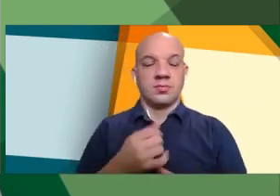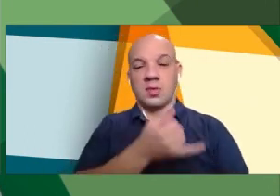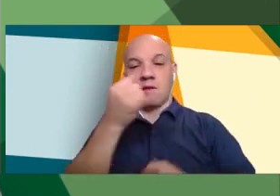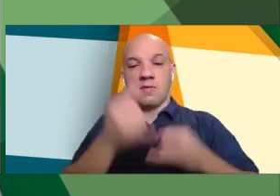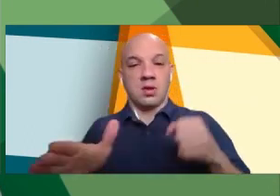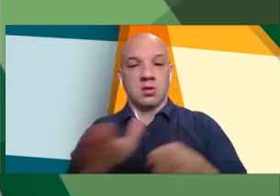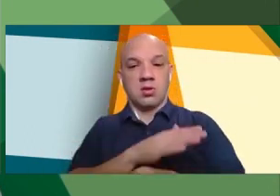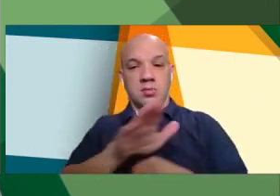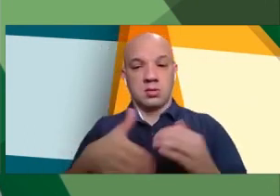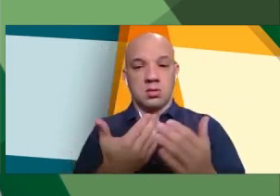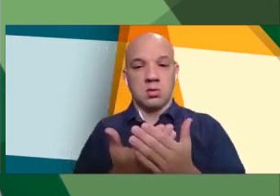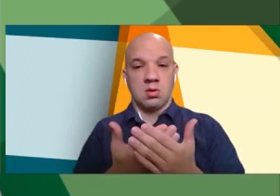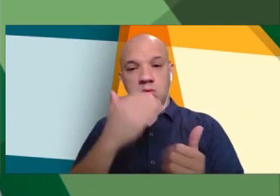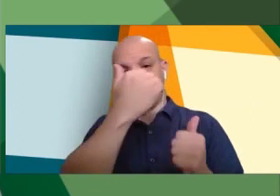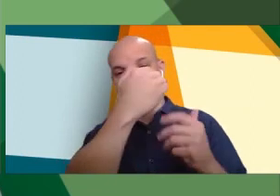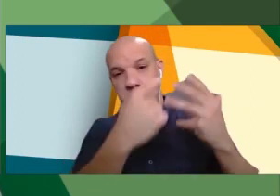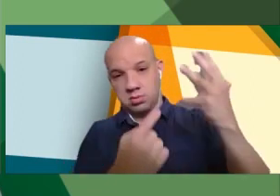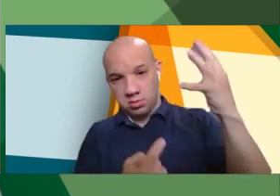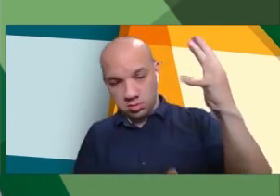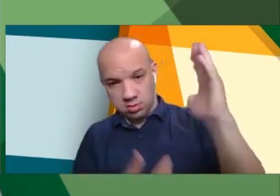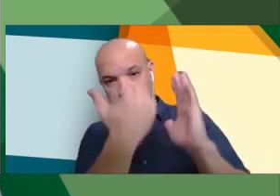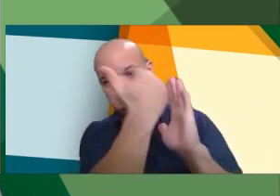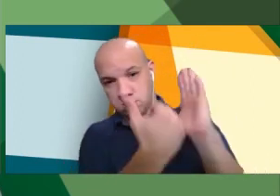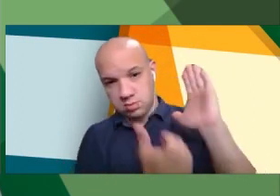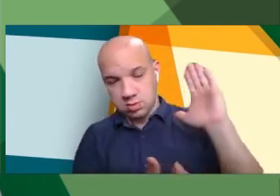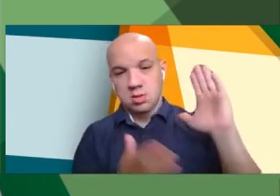complete that quarterly reporting that will